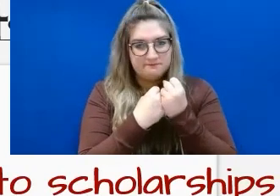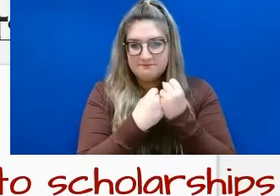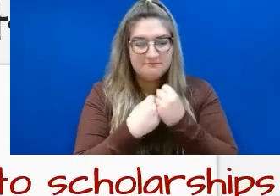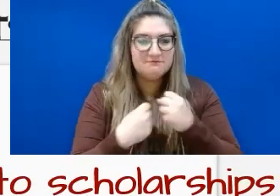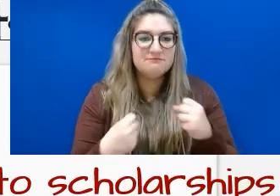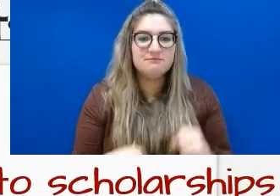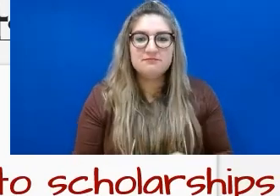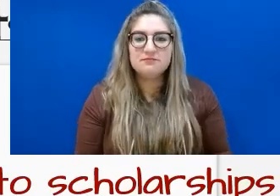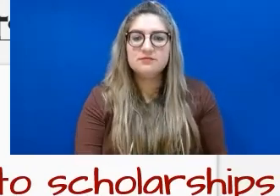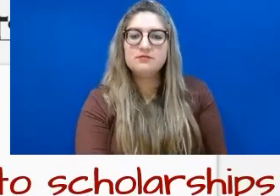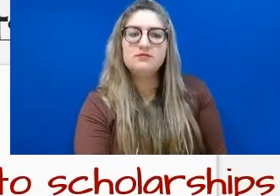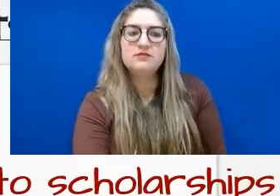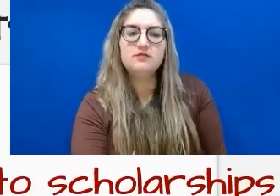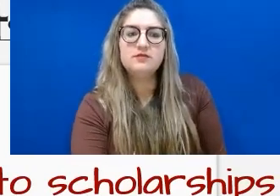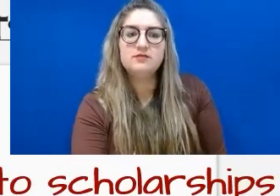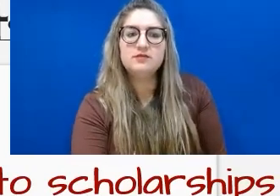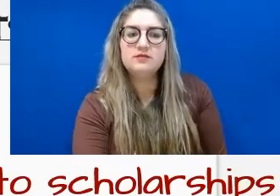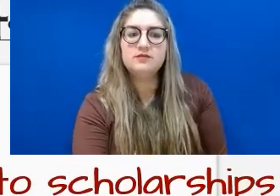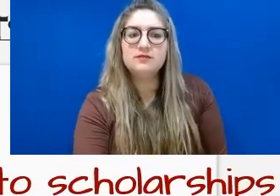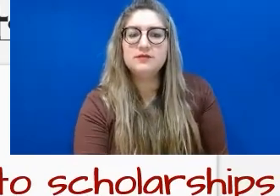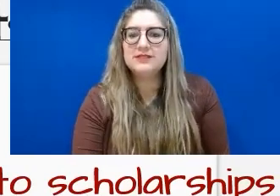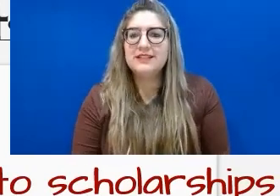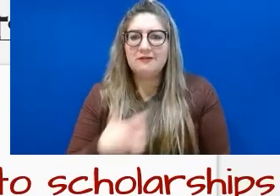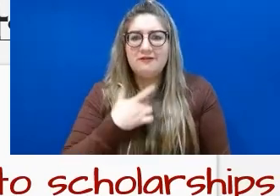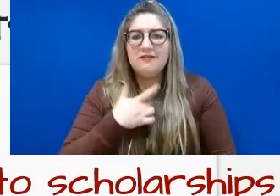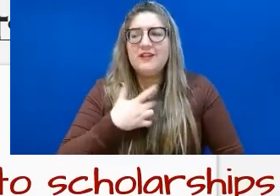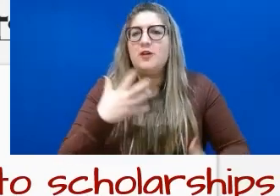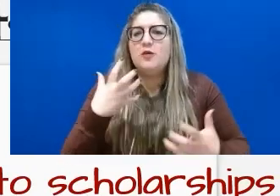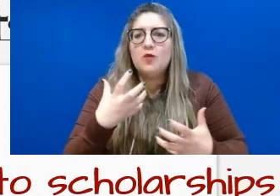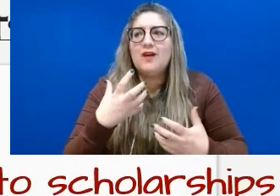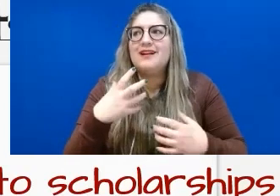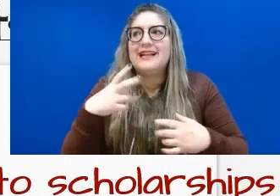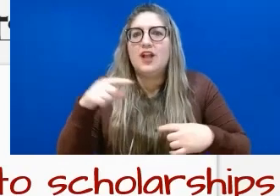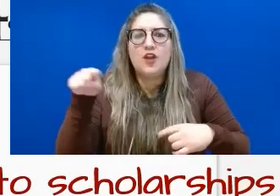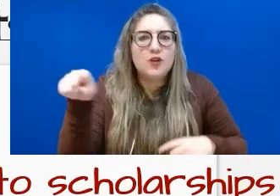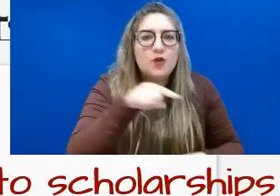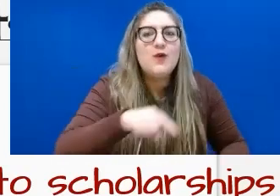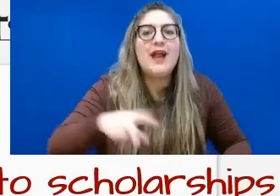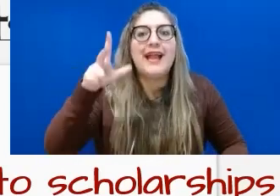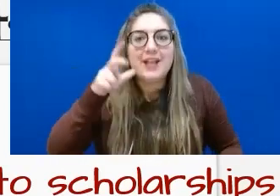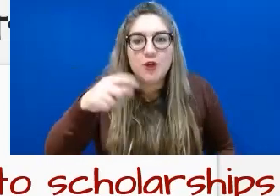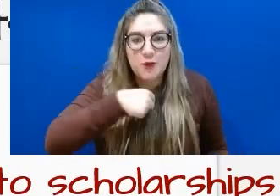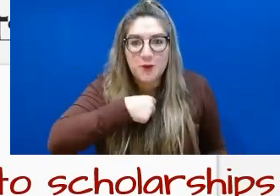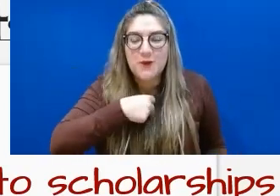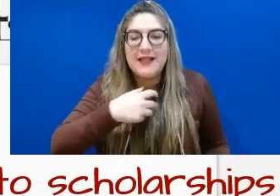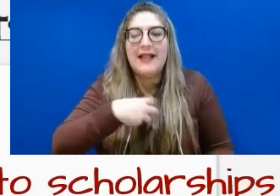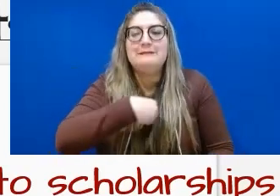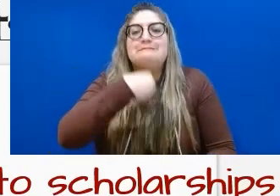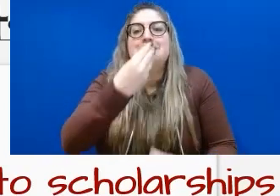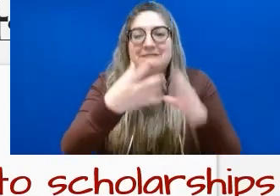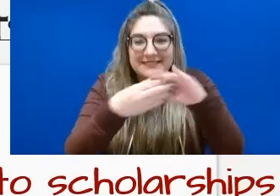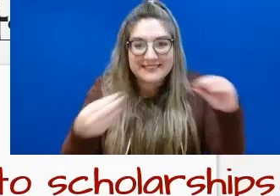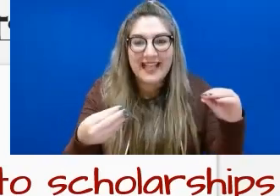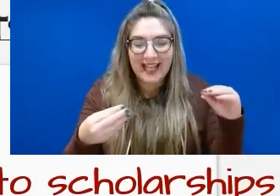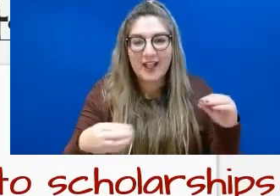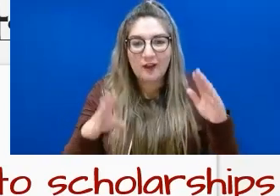Desperate for a voice, better involvement. A lot of them, like you say, it goes back to fear because